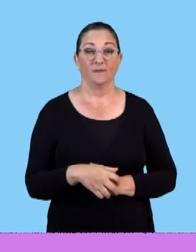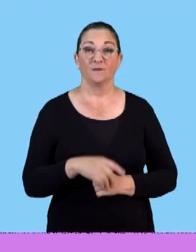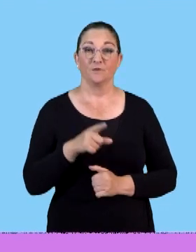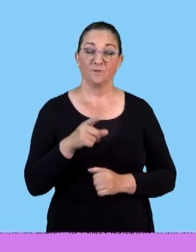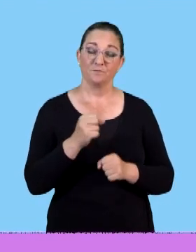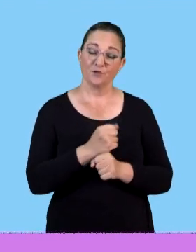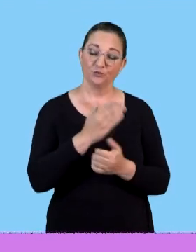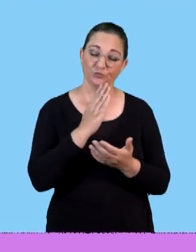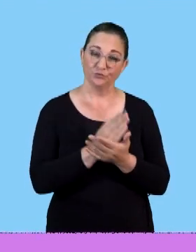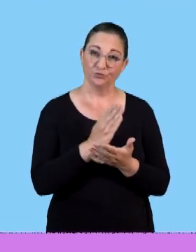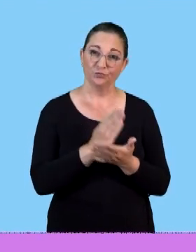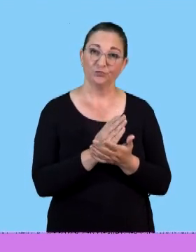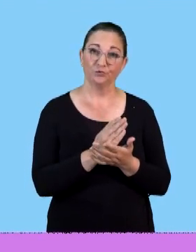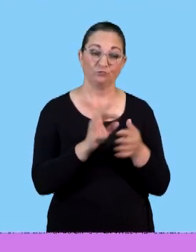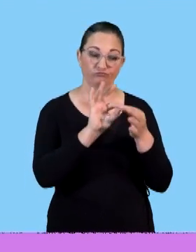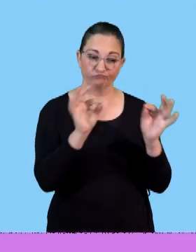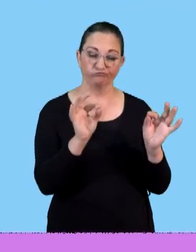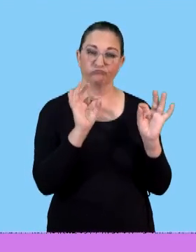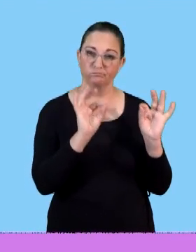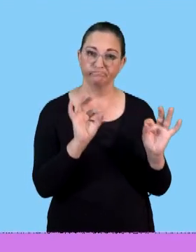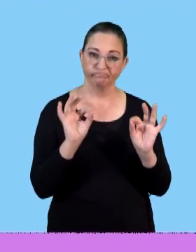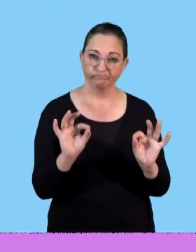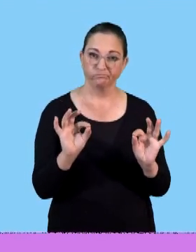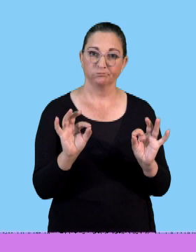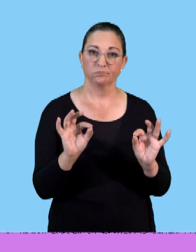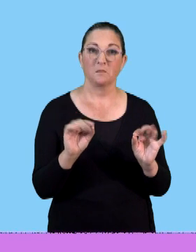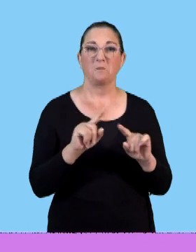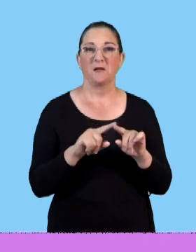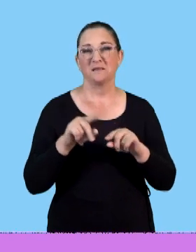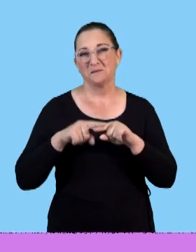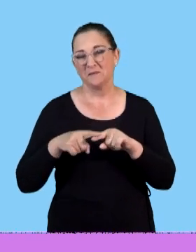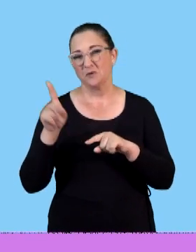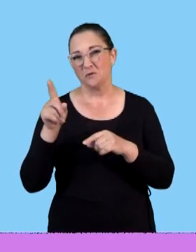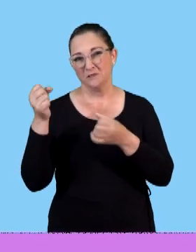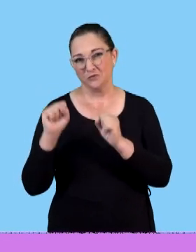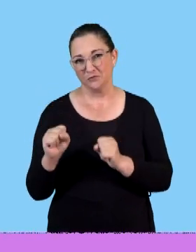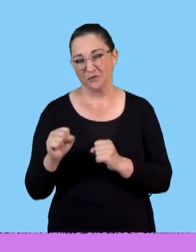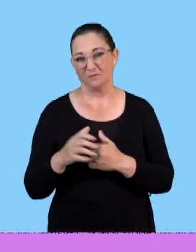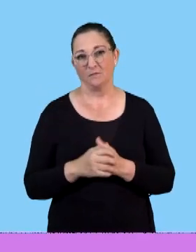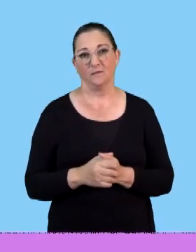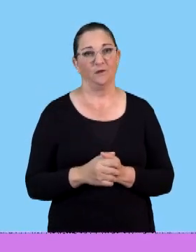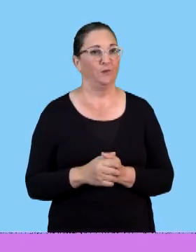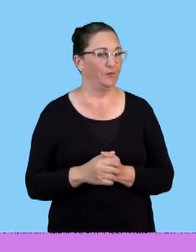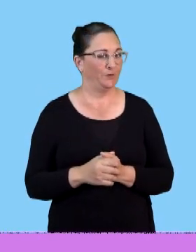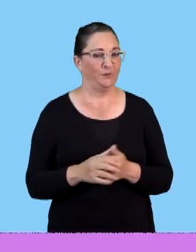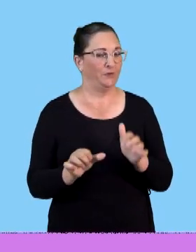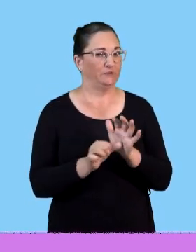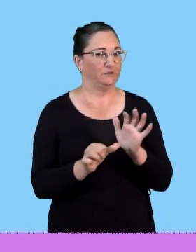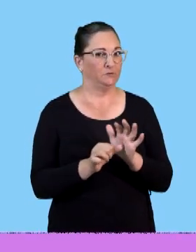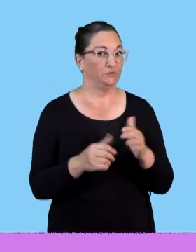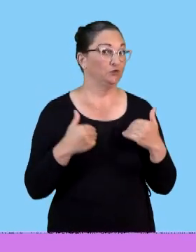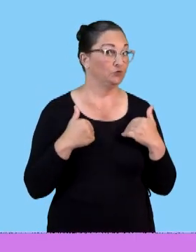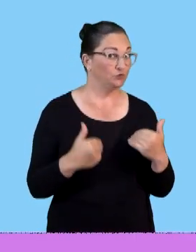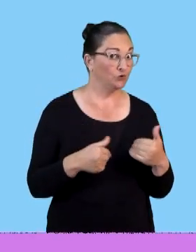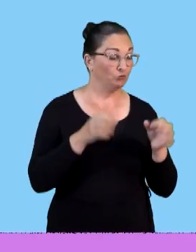here that you must ensure, right, that you work with the correct formula, depending on what shape is given to you. Guys, very